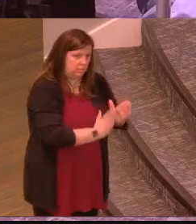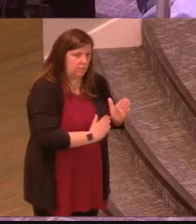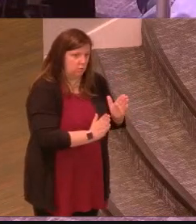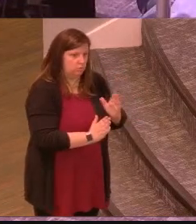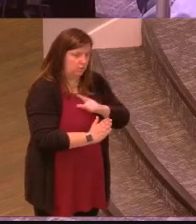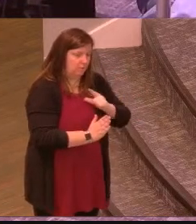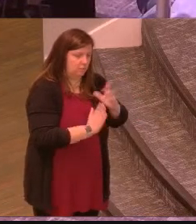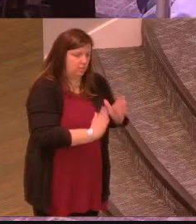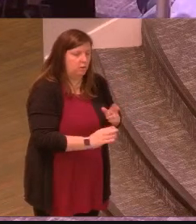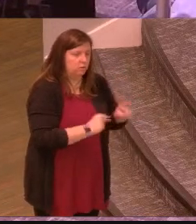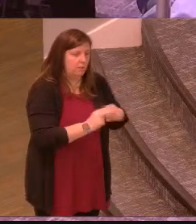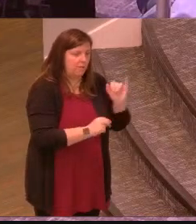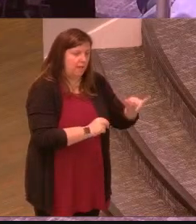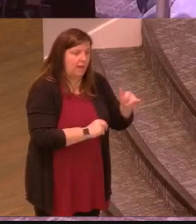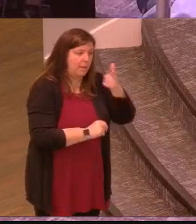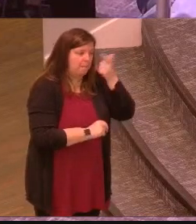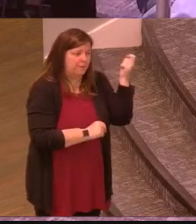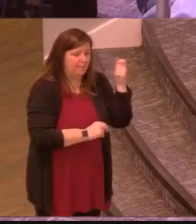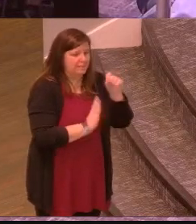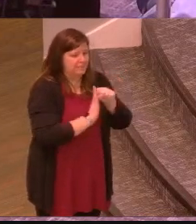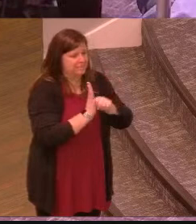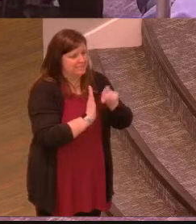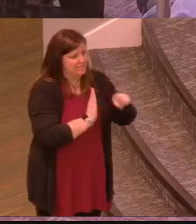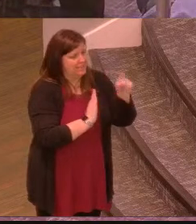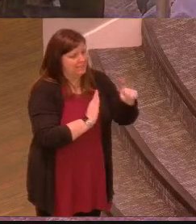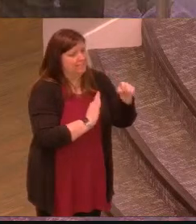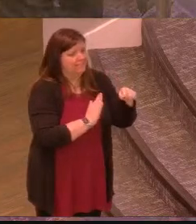much more decently.